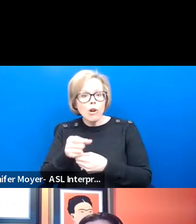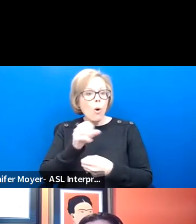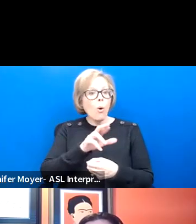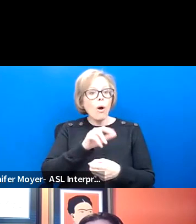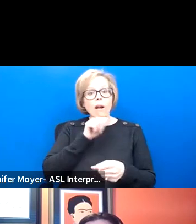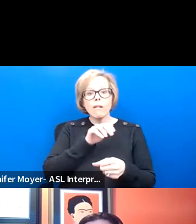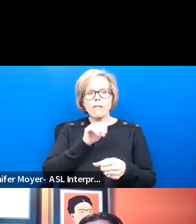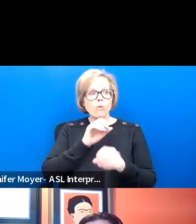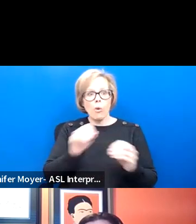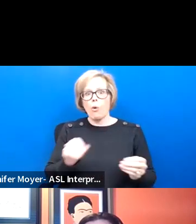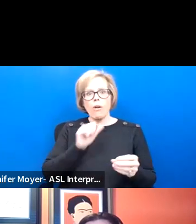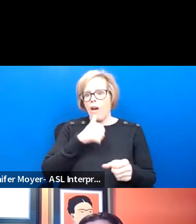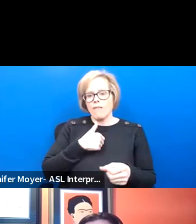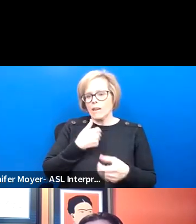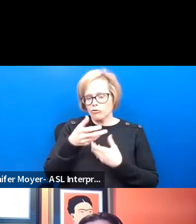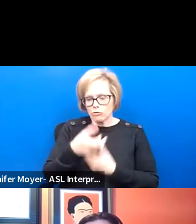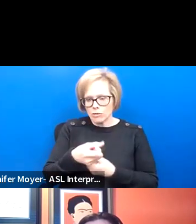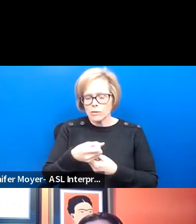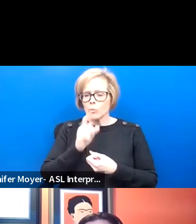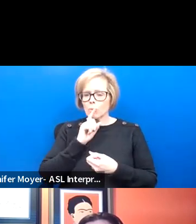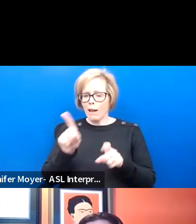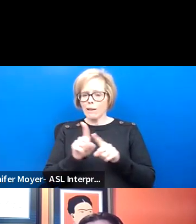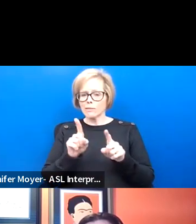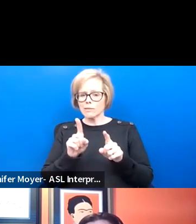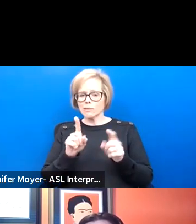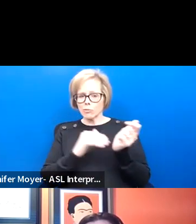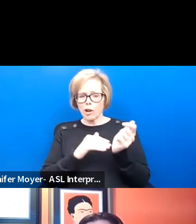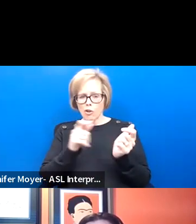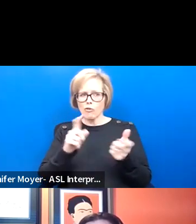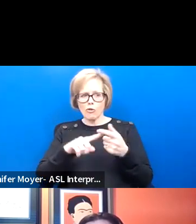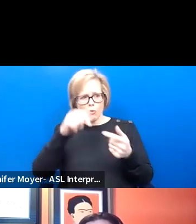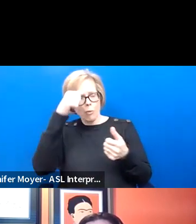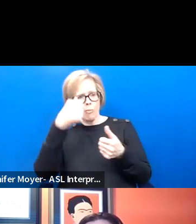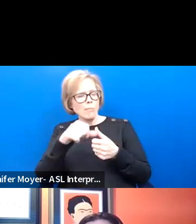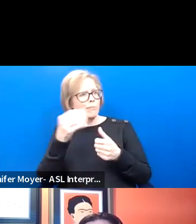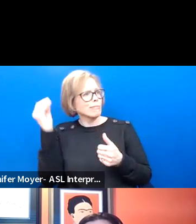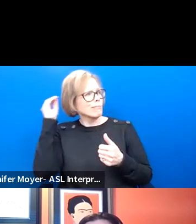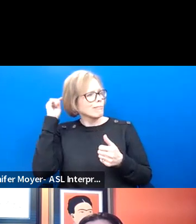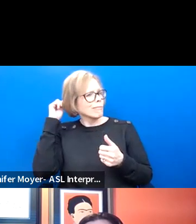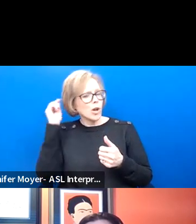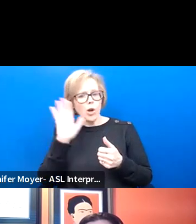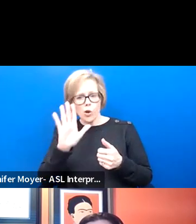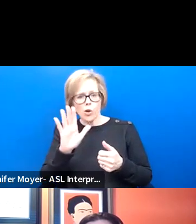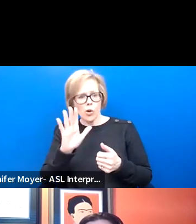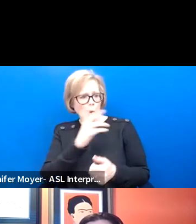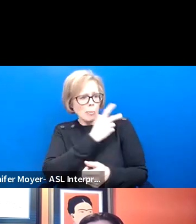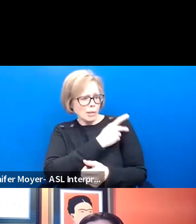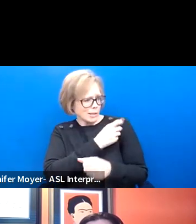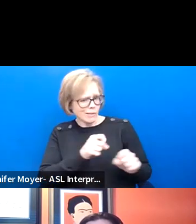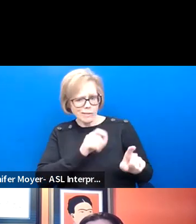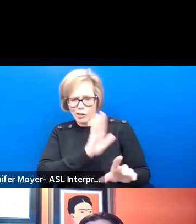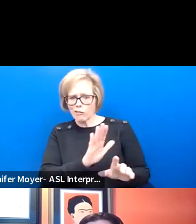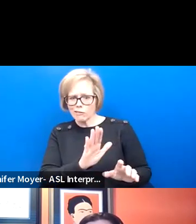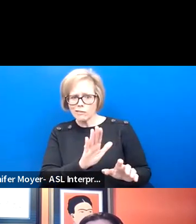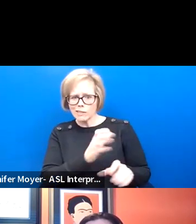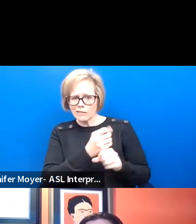trust. Really, as a provider, you really got to remember that your patient's safety is at risk if you can't